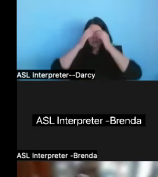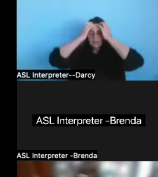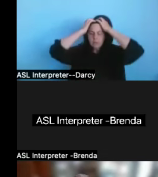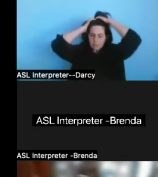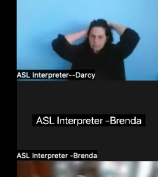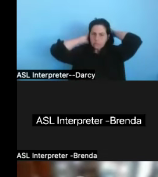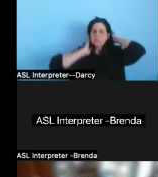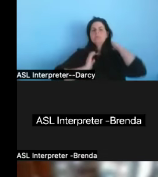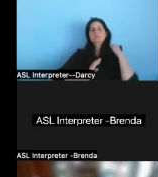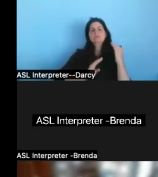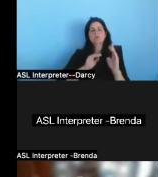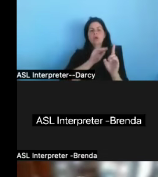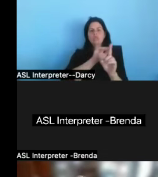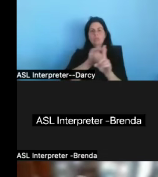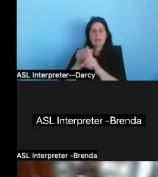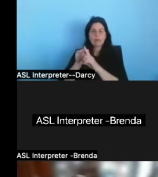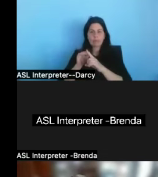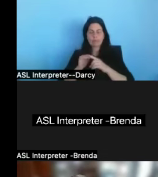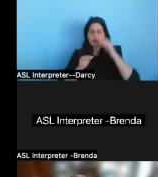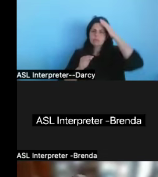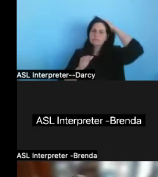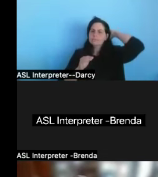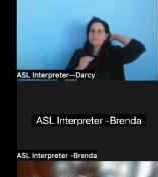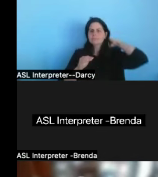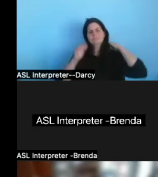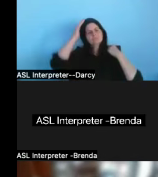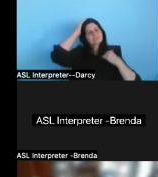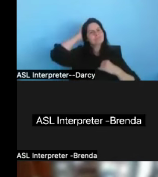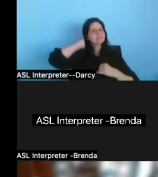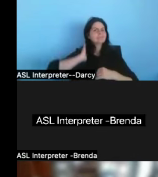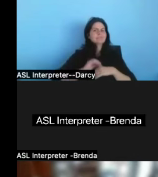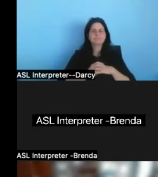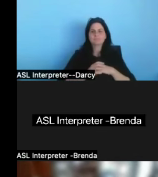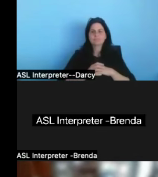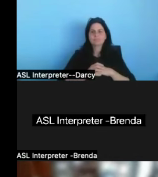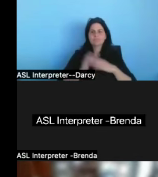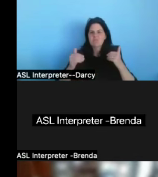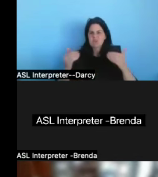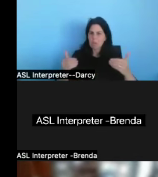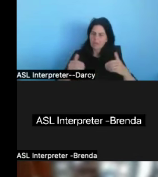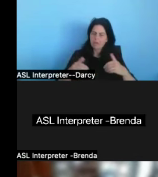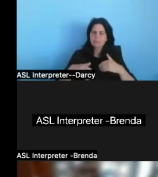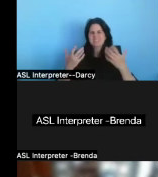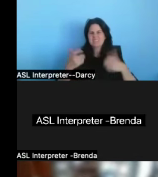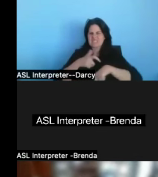As a reminder, after my presentation, Alan, I'll just go for it here with the time. We